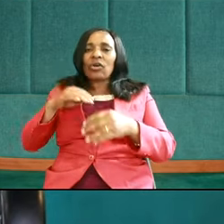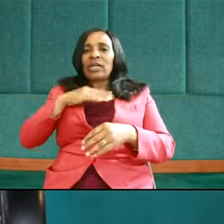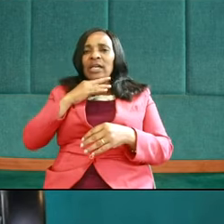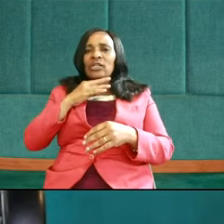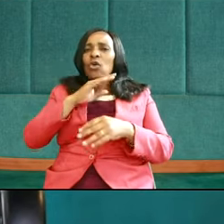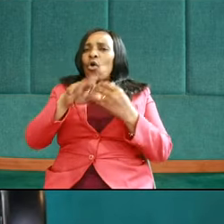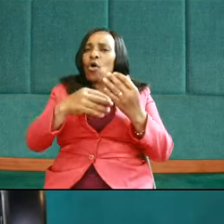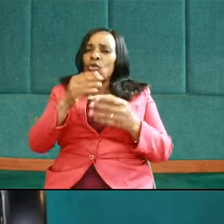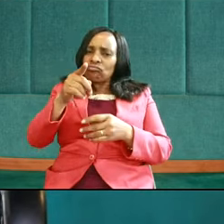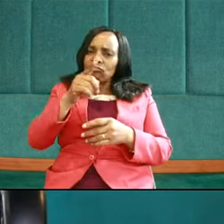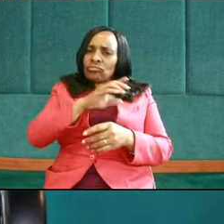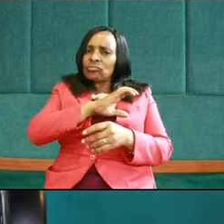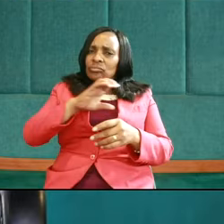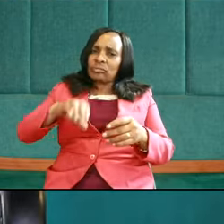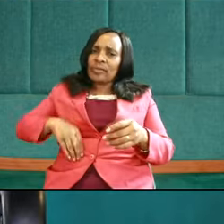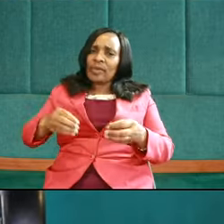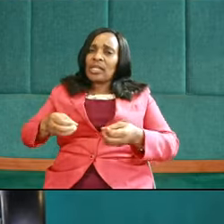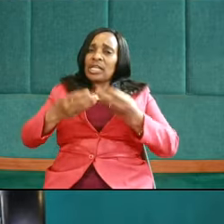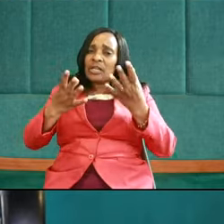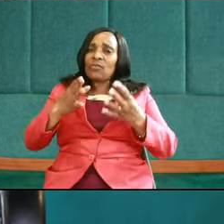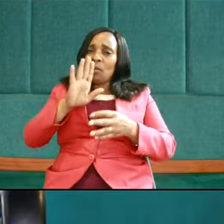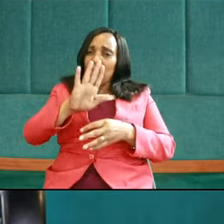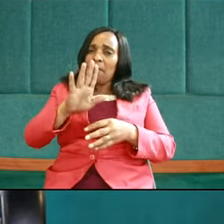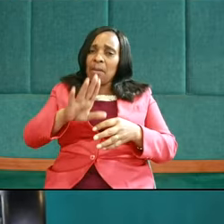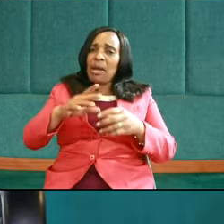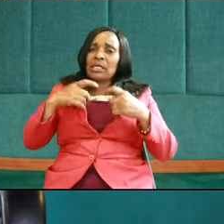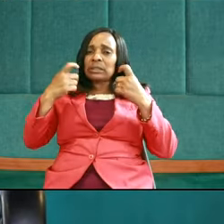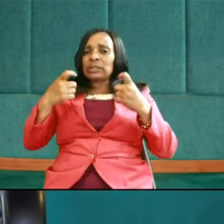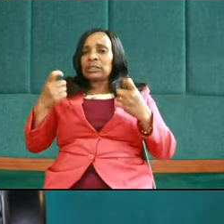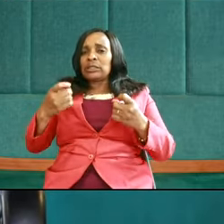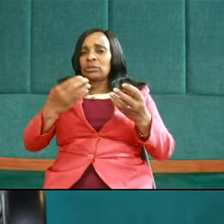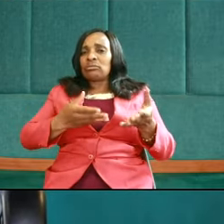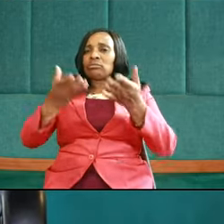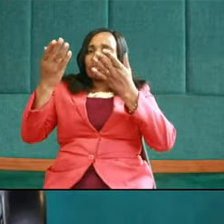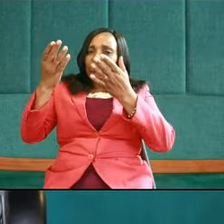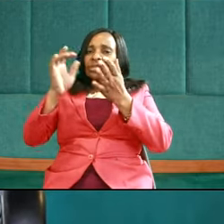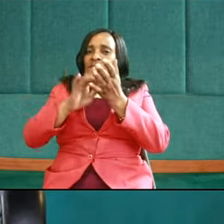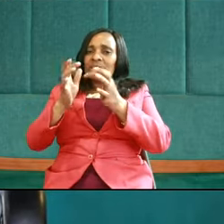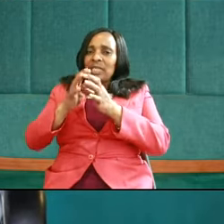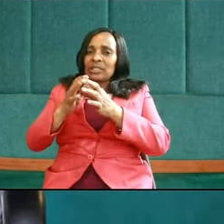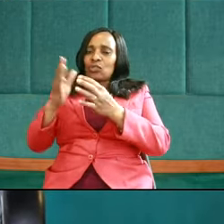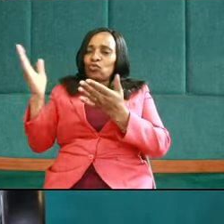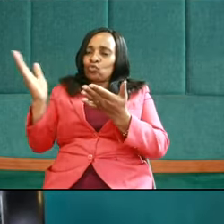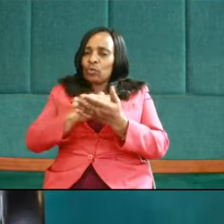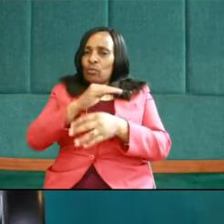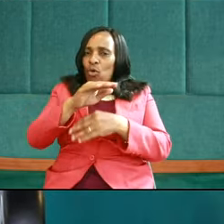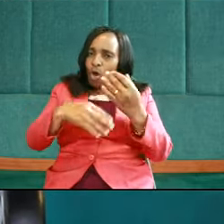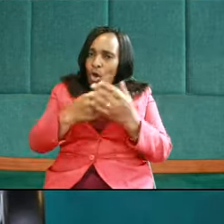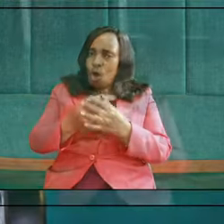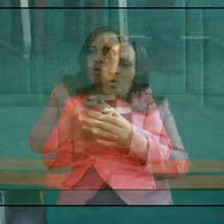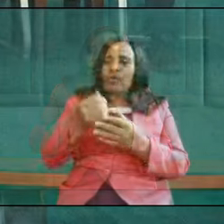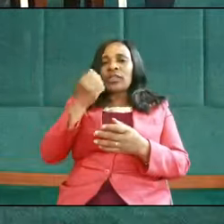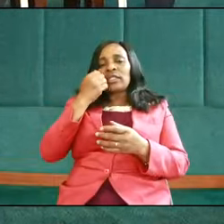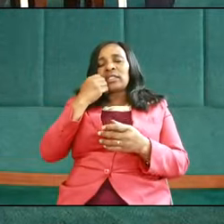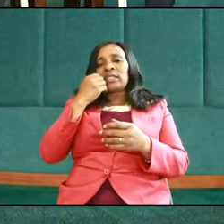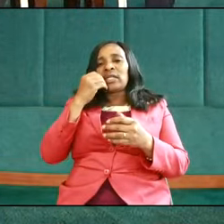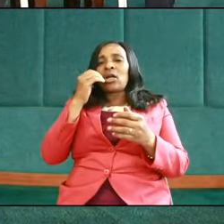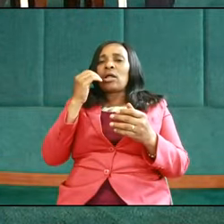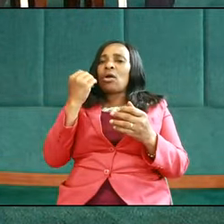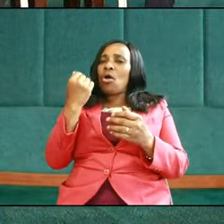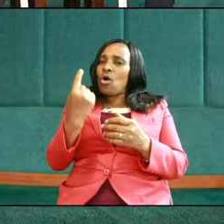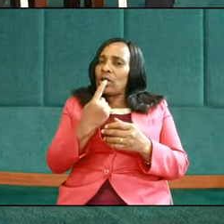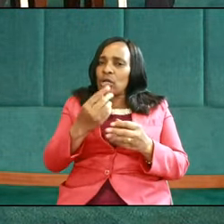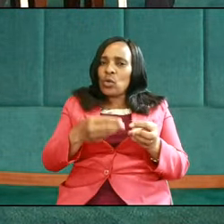do, give your sins to Jesus so that he may take care of the disease. And that's the only way to treat it. Yeah.